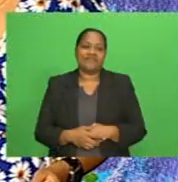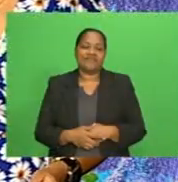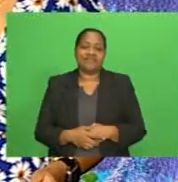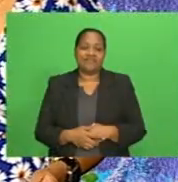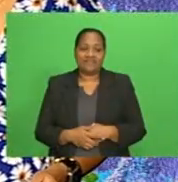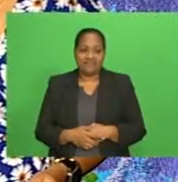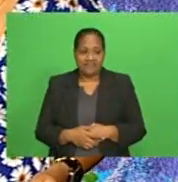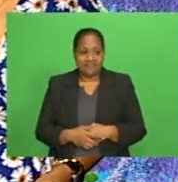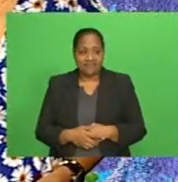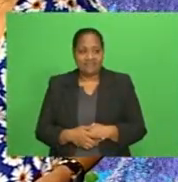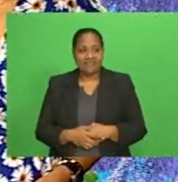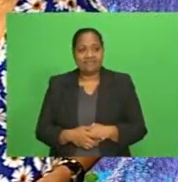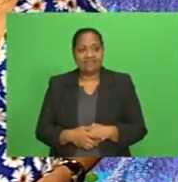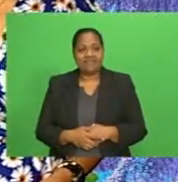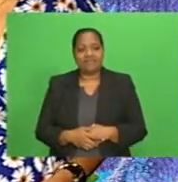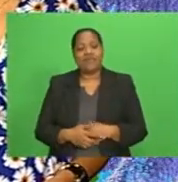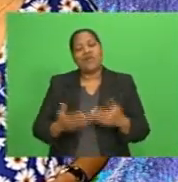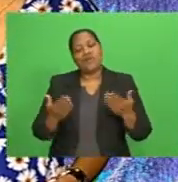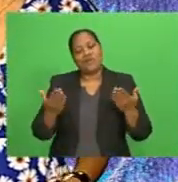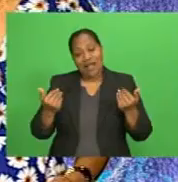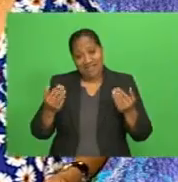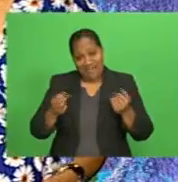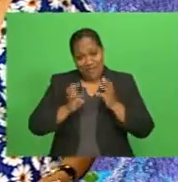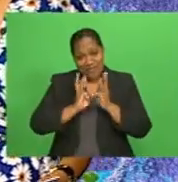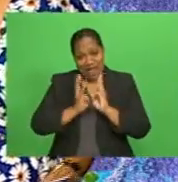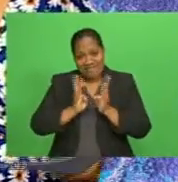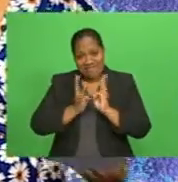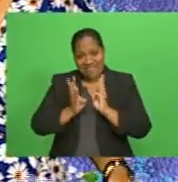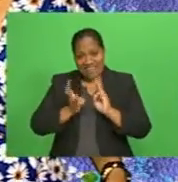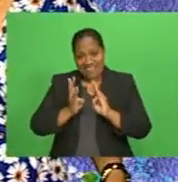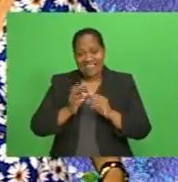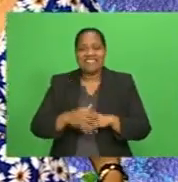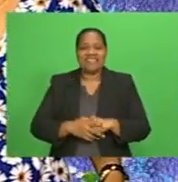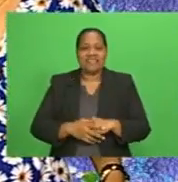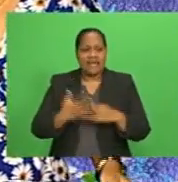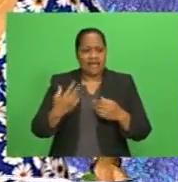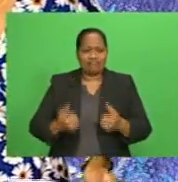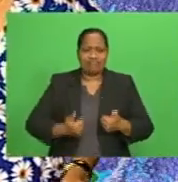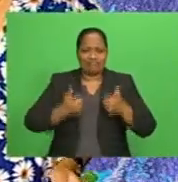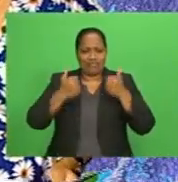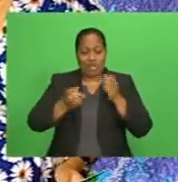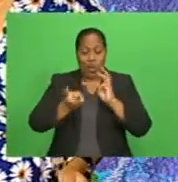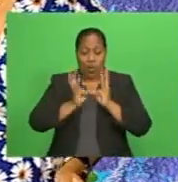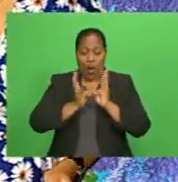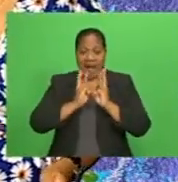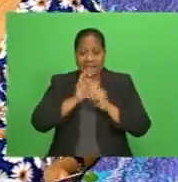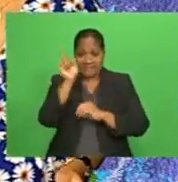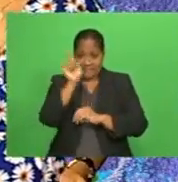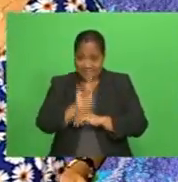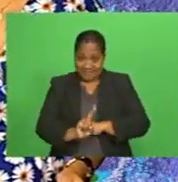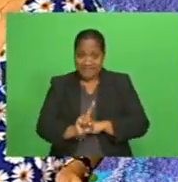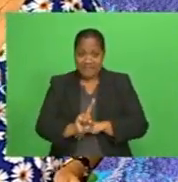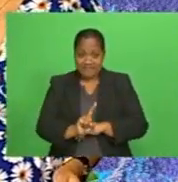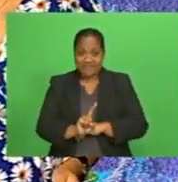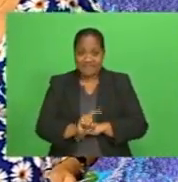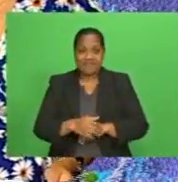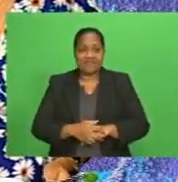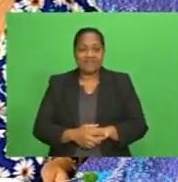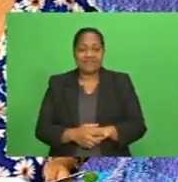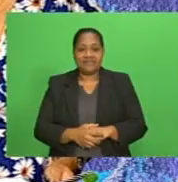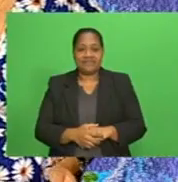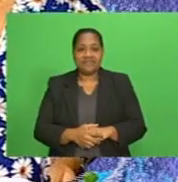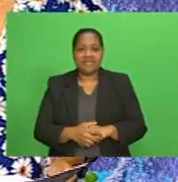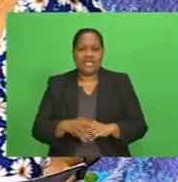Tēnā koutou and welcome to the Weather World. We had a good weather recipe in store today, nothing too extreme or